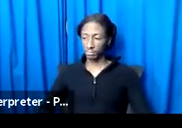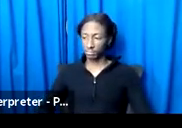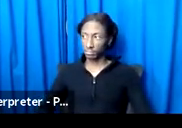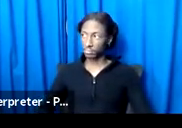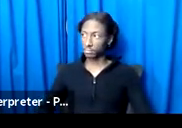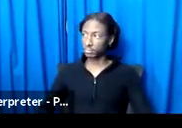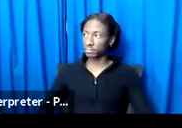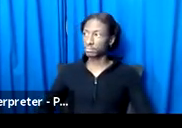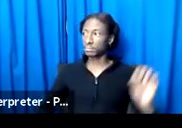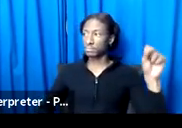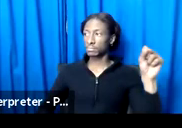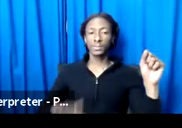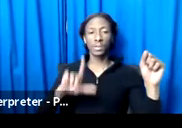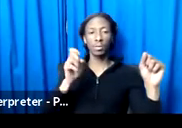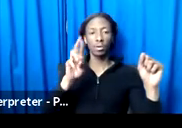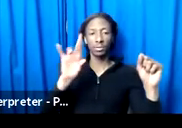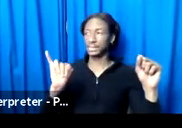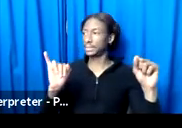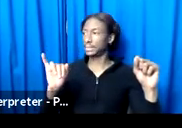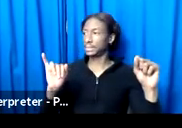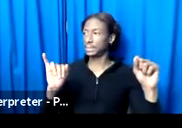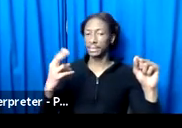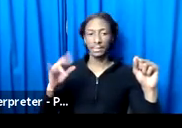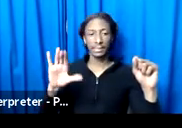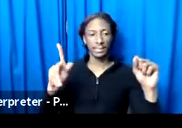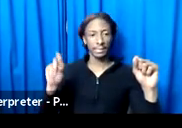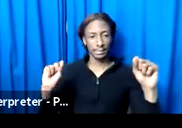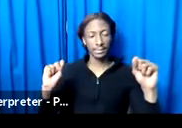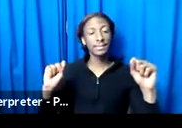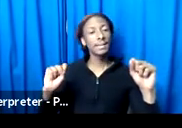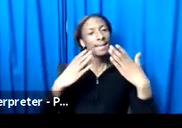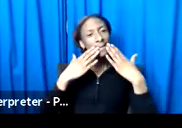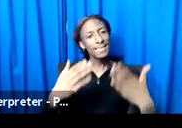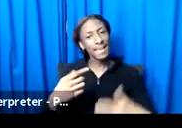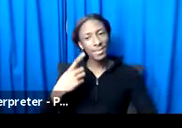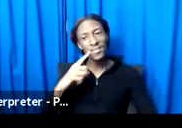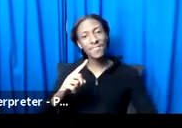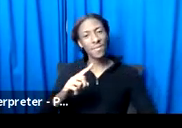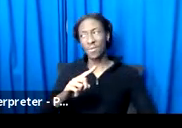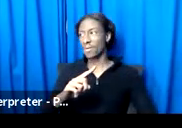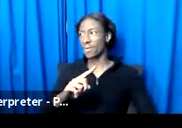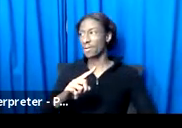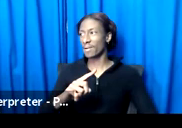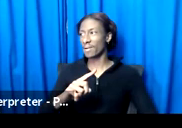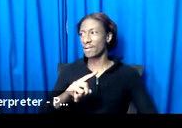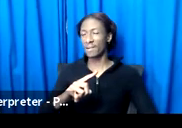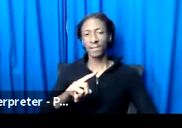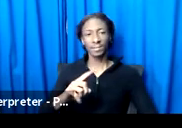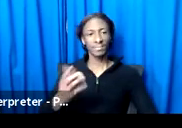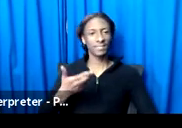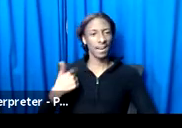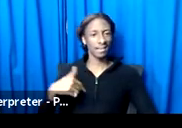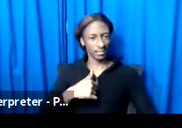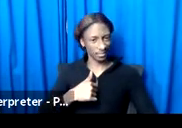Yes, hi, this is Laurie Hicks speaking. And thank you for having us on the webinar tonight. I